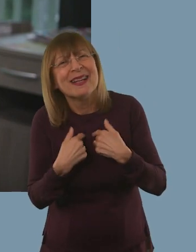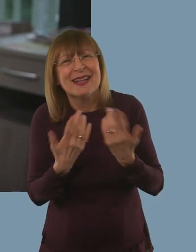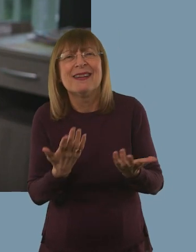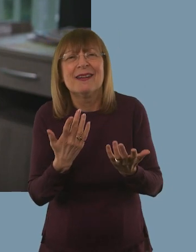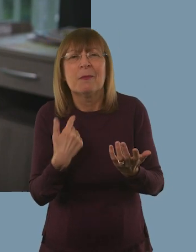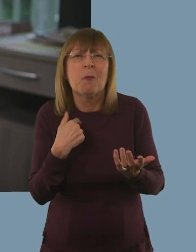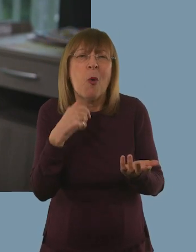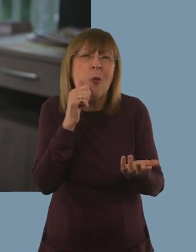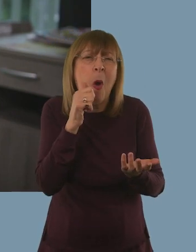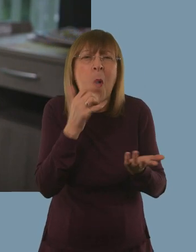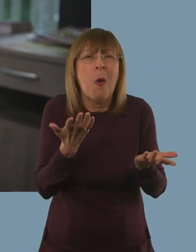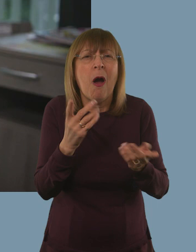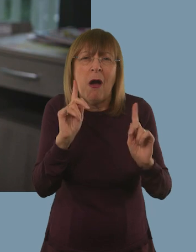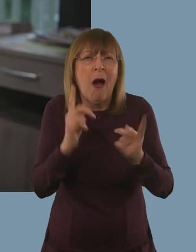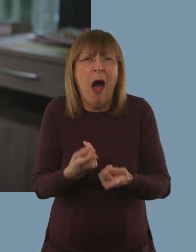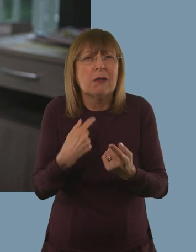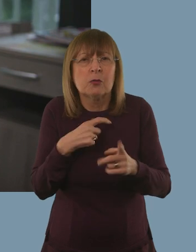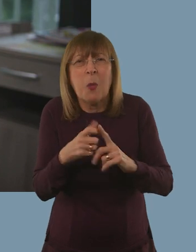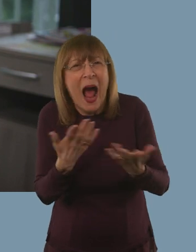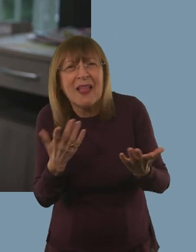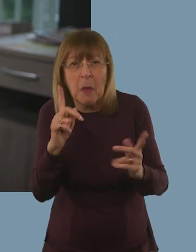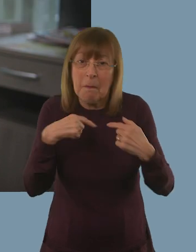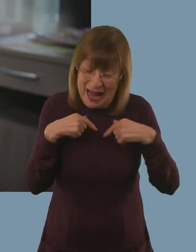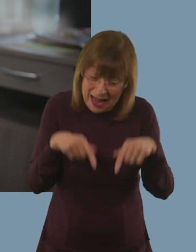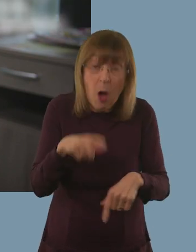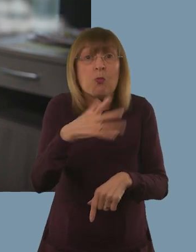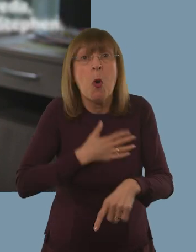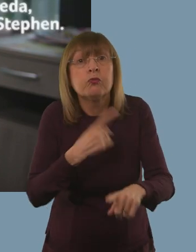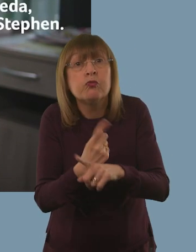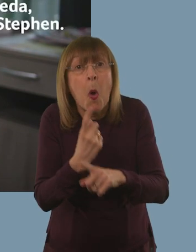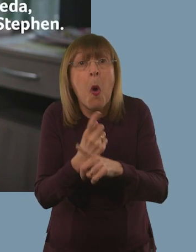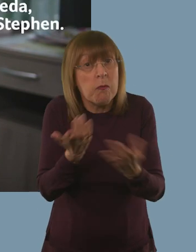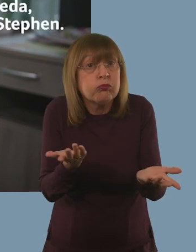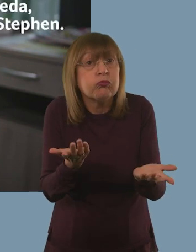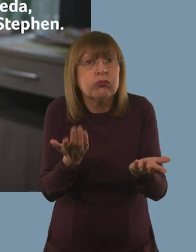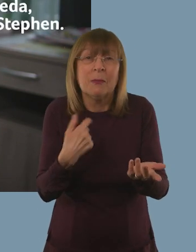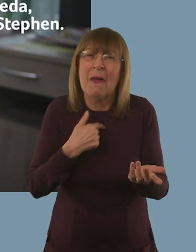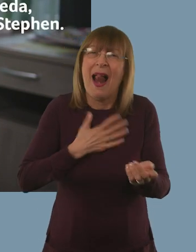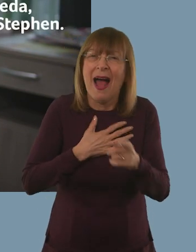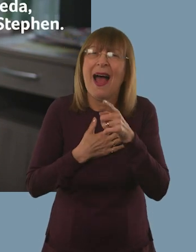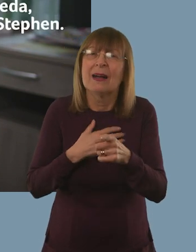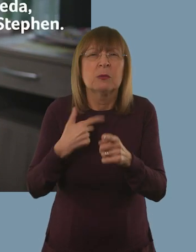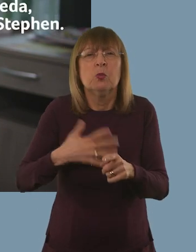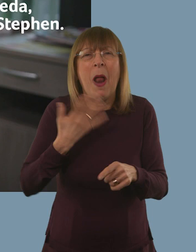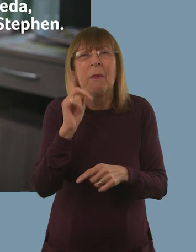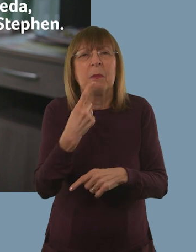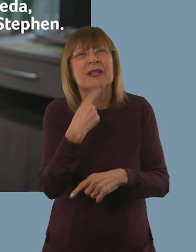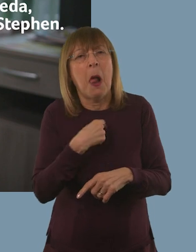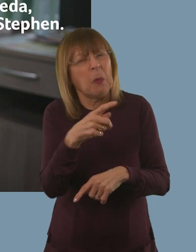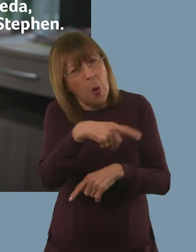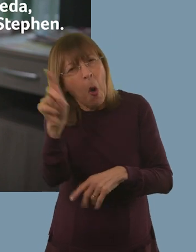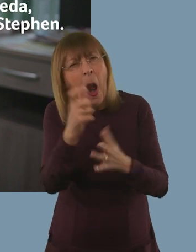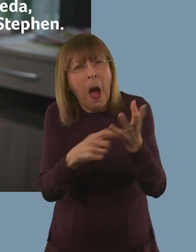give me a hug and say, I know I can't do anything, but I'm here if you want to talk about him. That's what I like. I